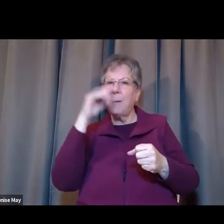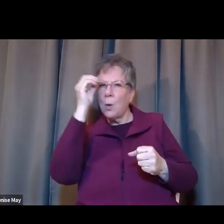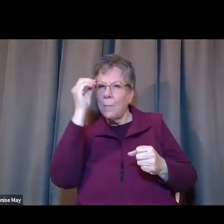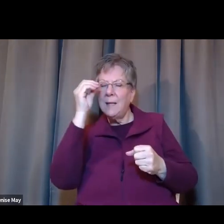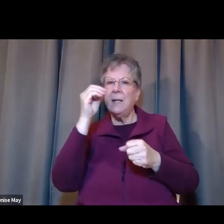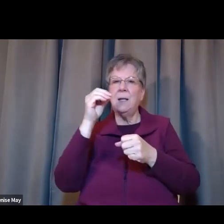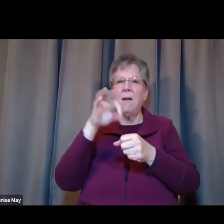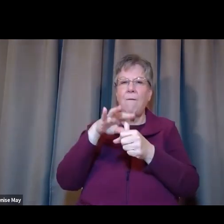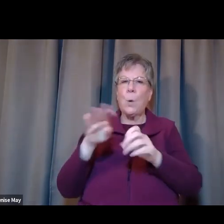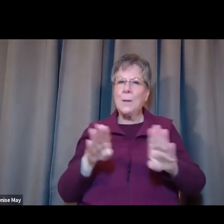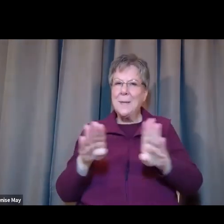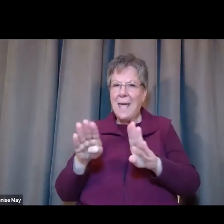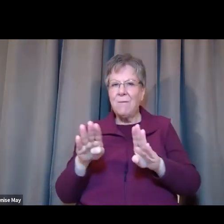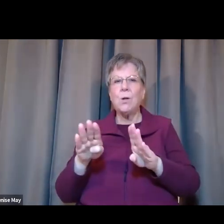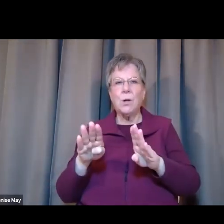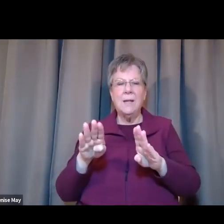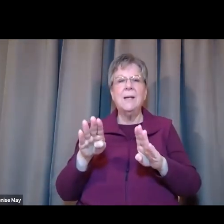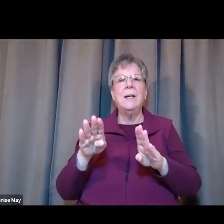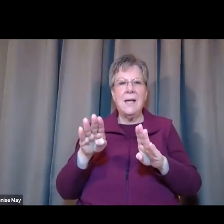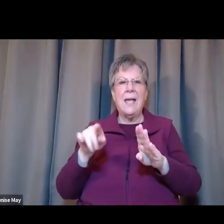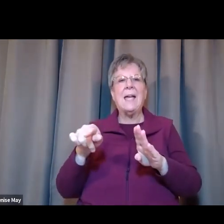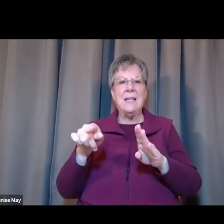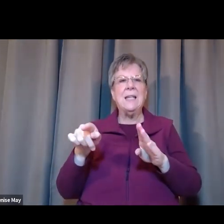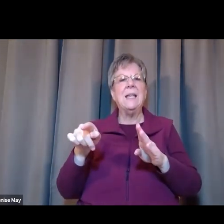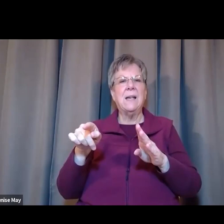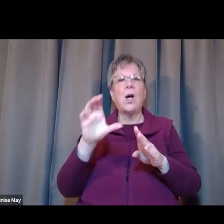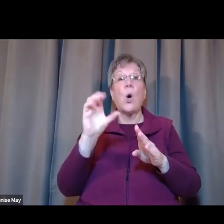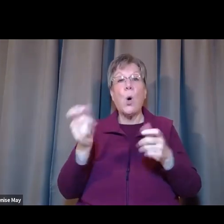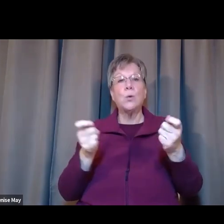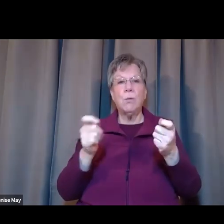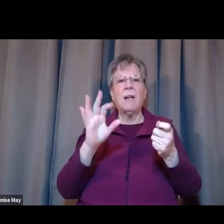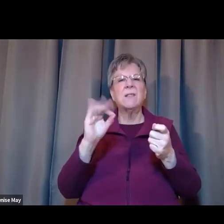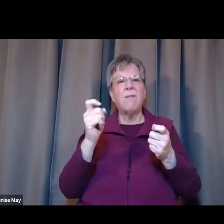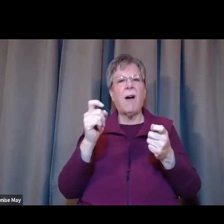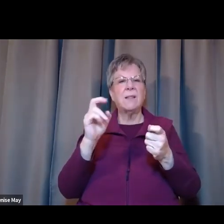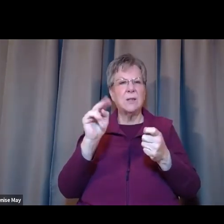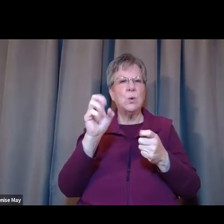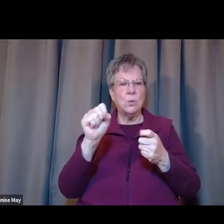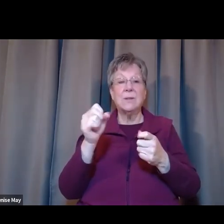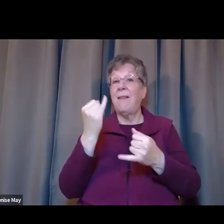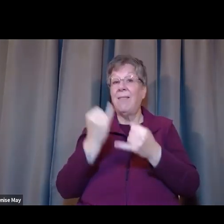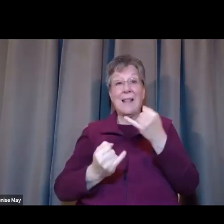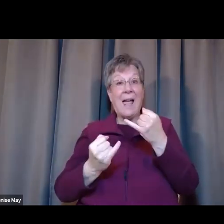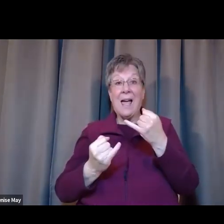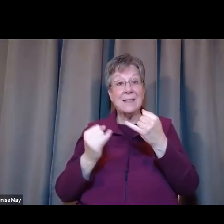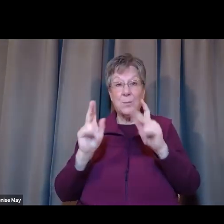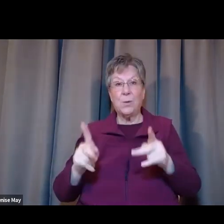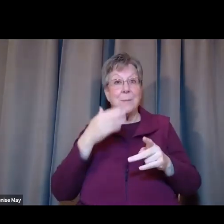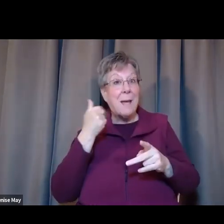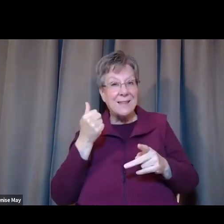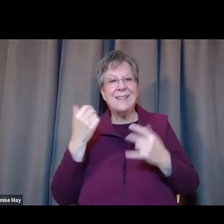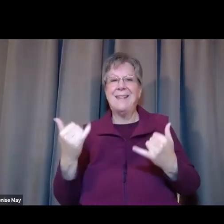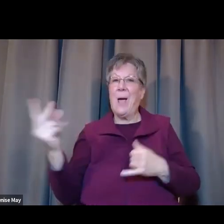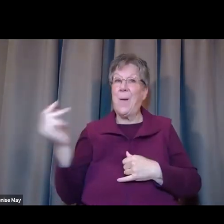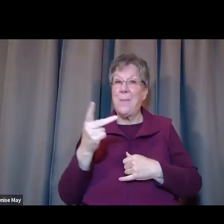behavior, and co-directs the Fox News poll, among others. And our last best panelist, who is now back